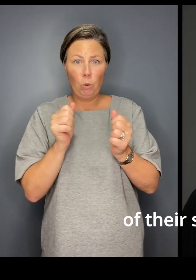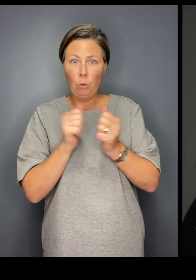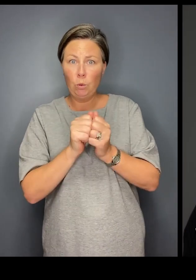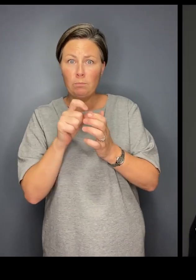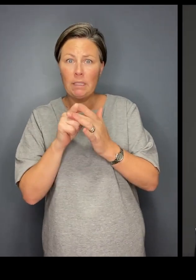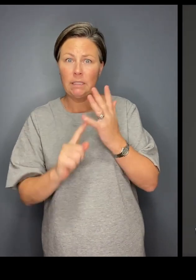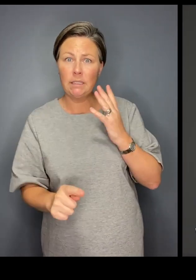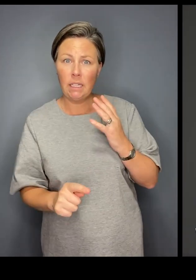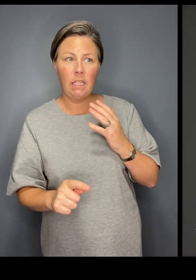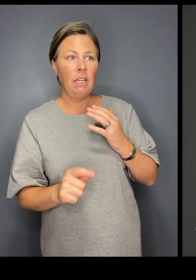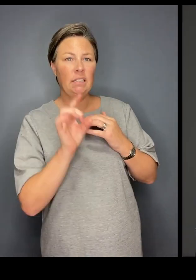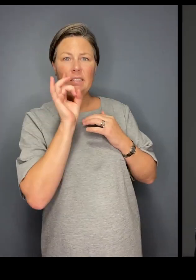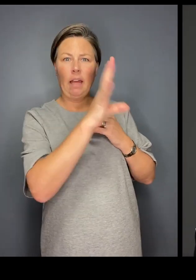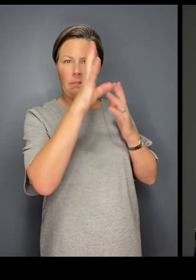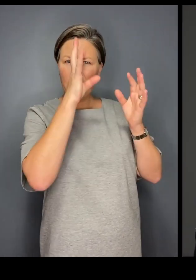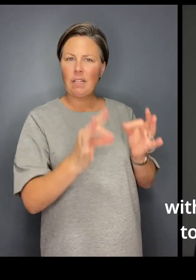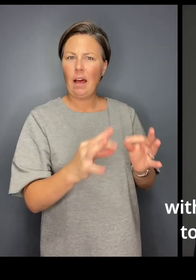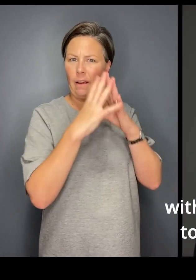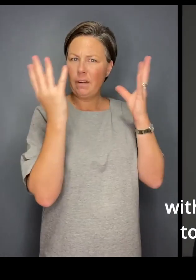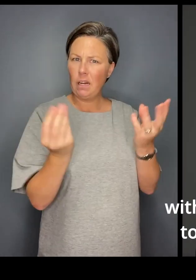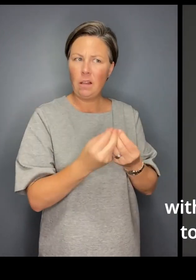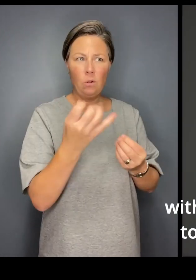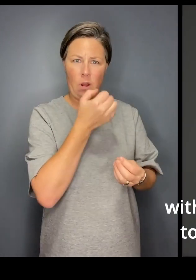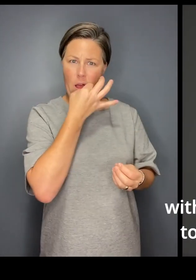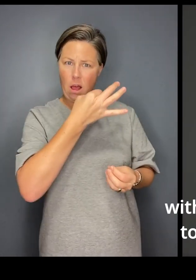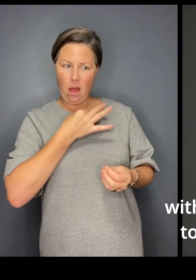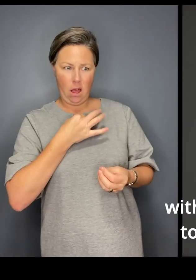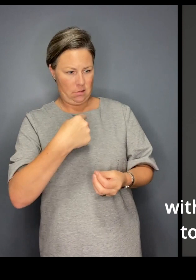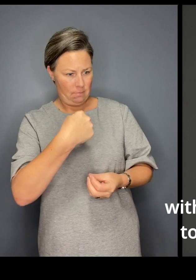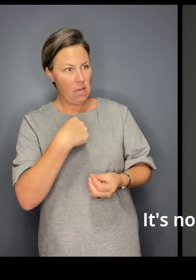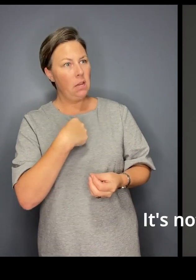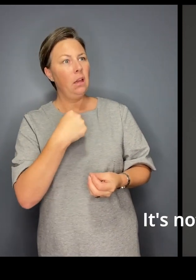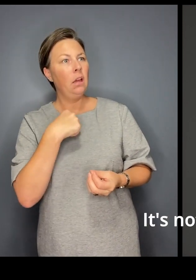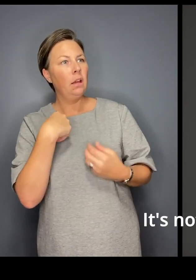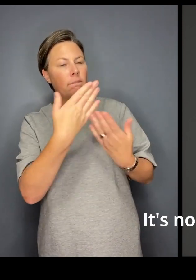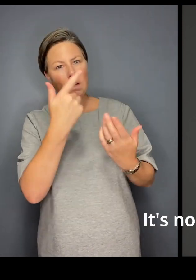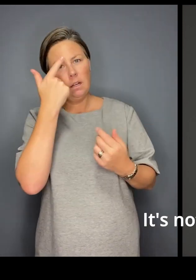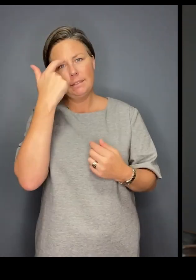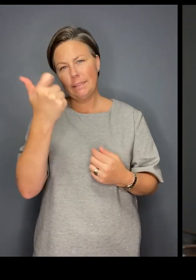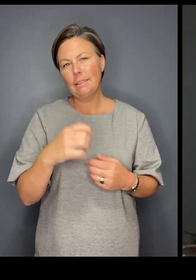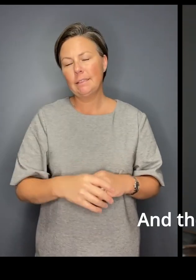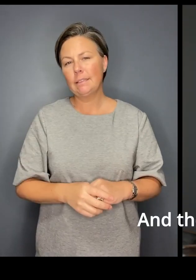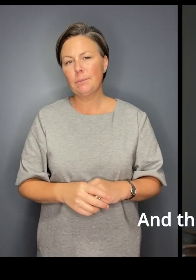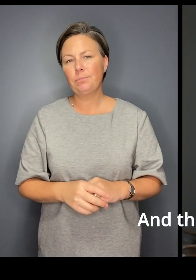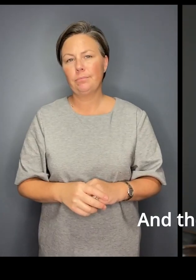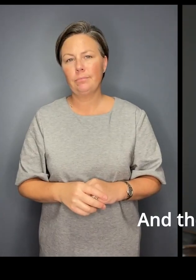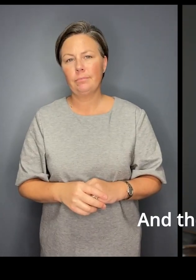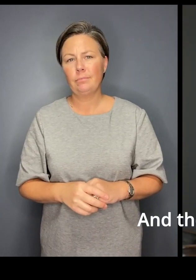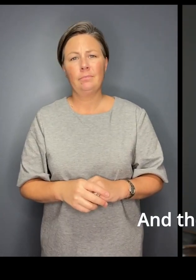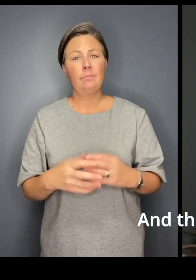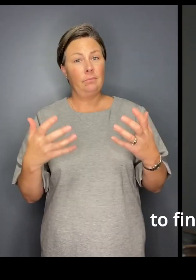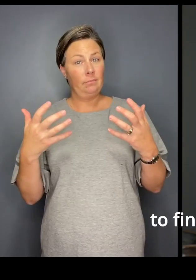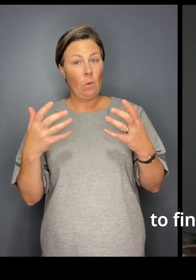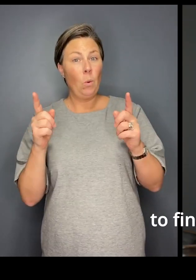early. Why make a service for women with disabilities without involving and listening to women with disabilities? It's not going to be the right outcome. And there are so many